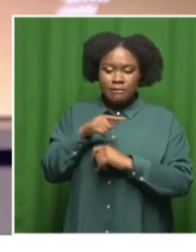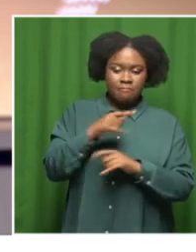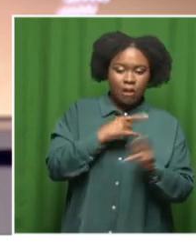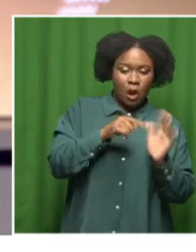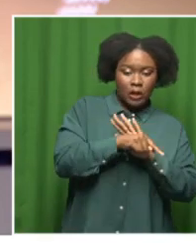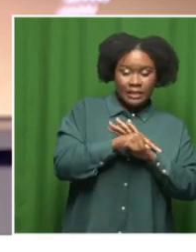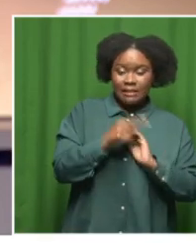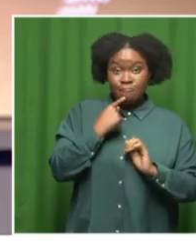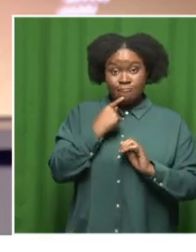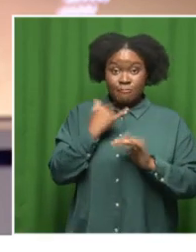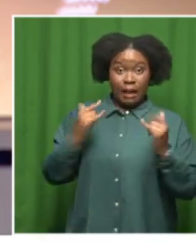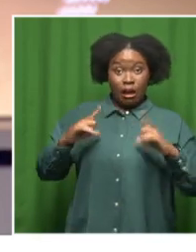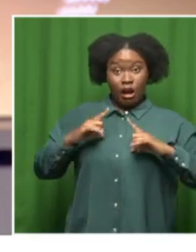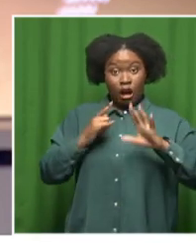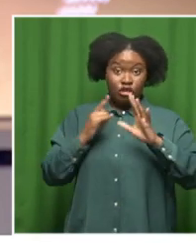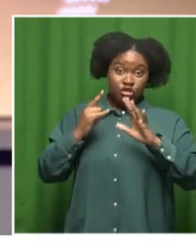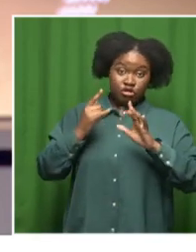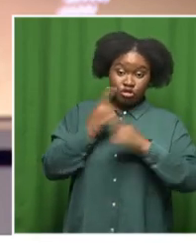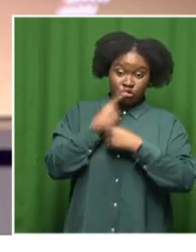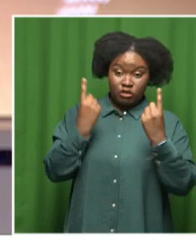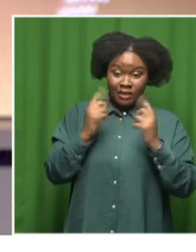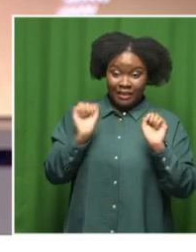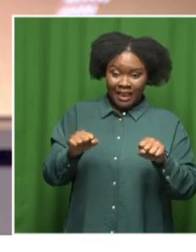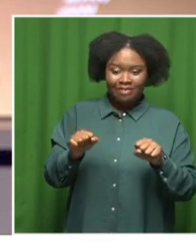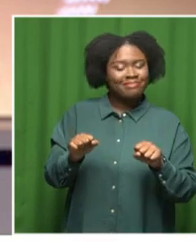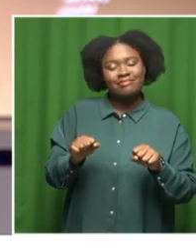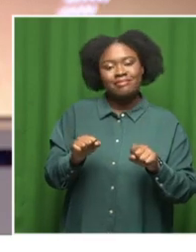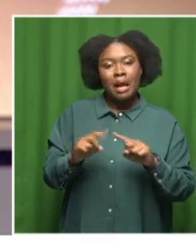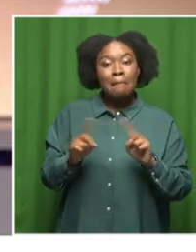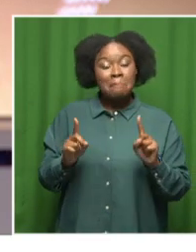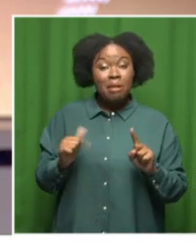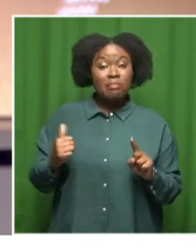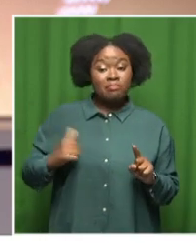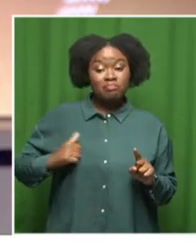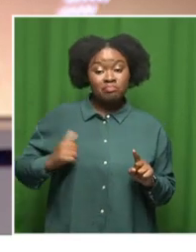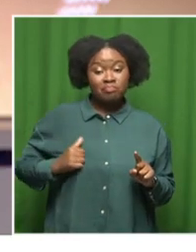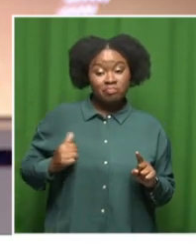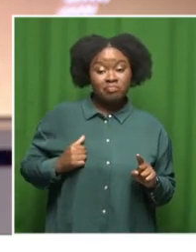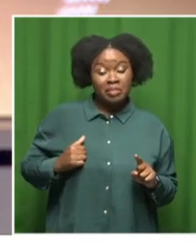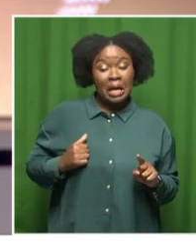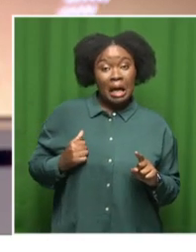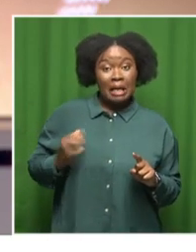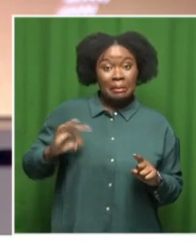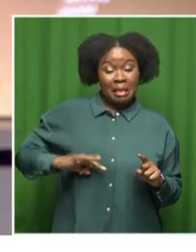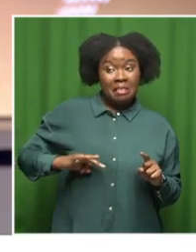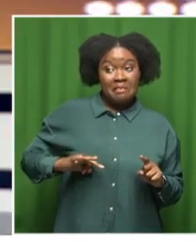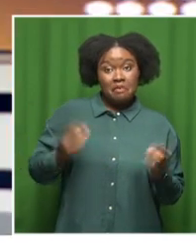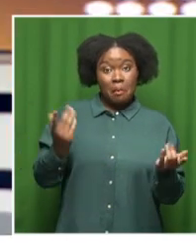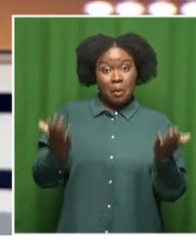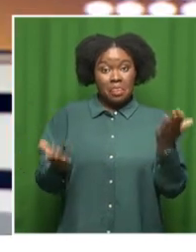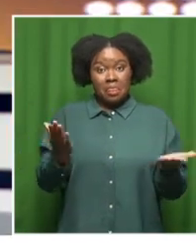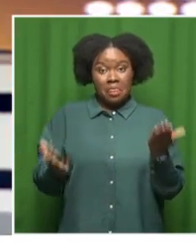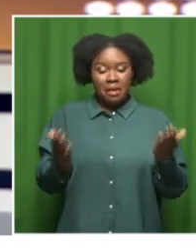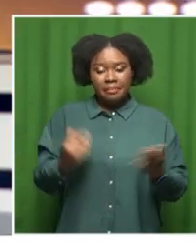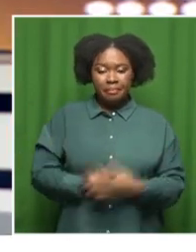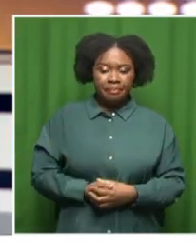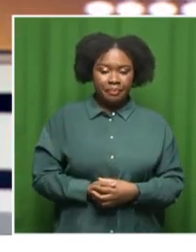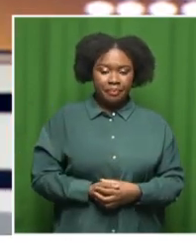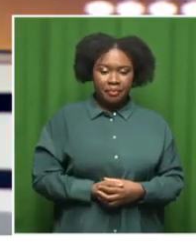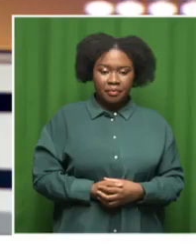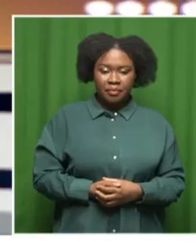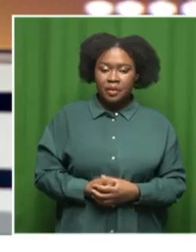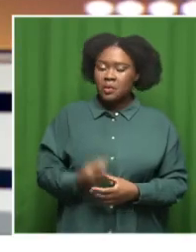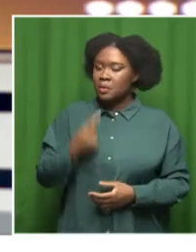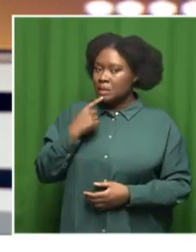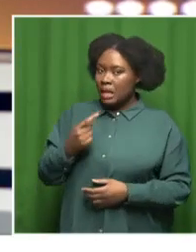I think there's more benefits for the side than there is question marks. And I know now you've just touched on warm-up games taking